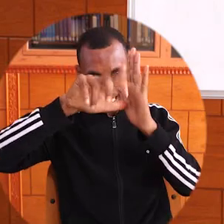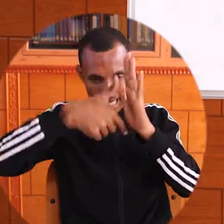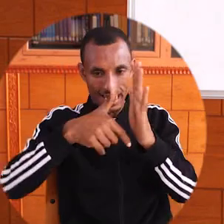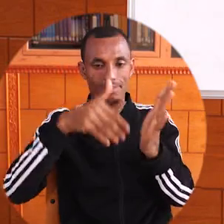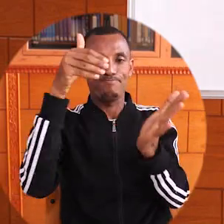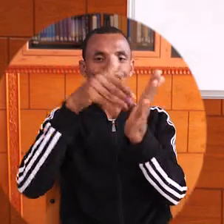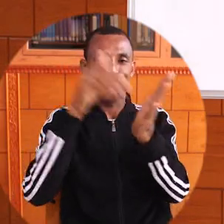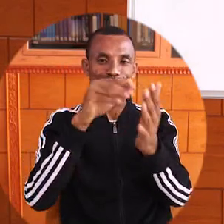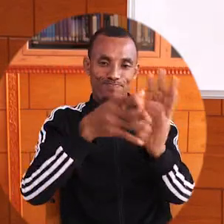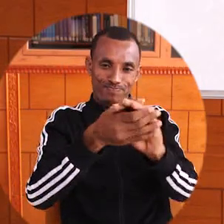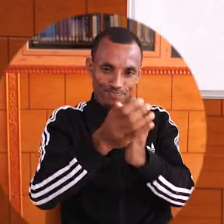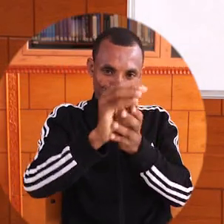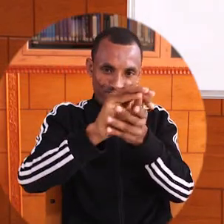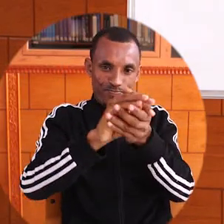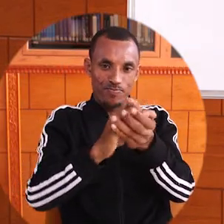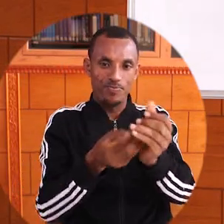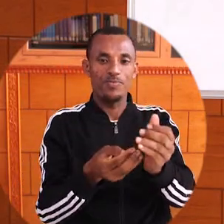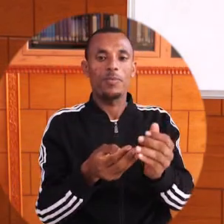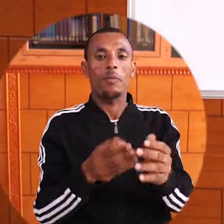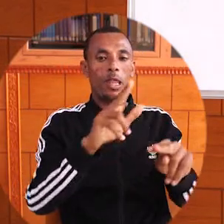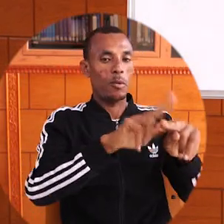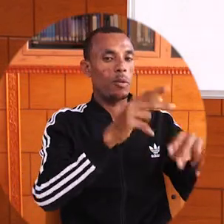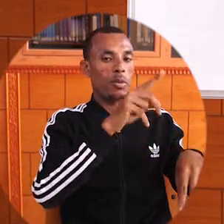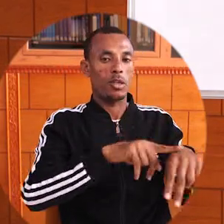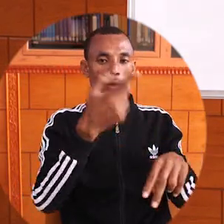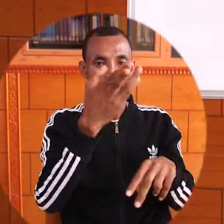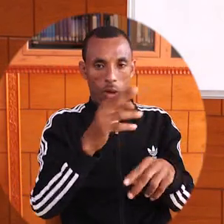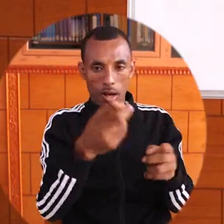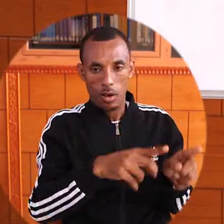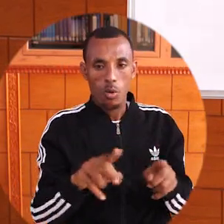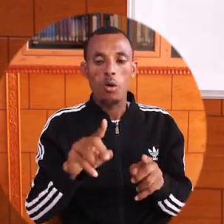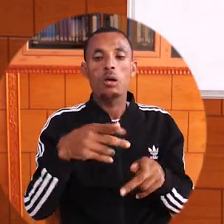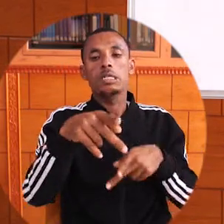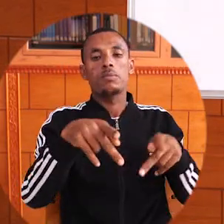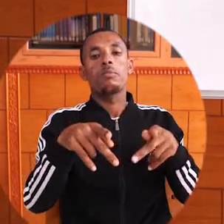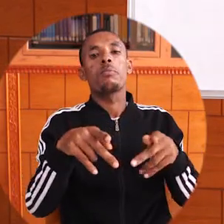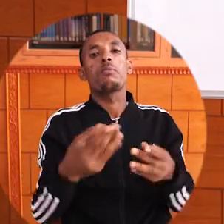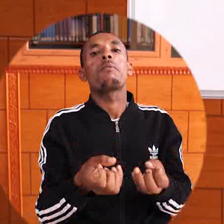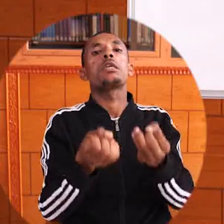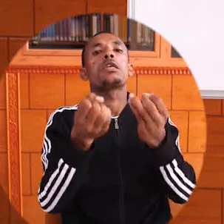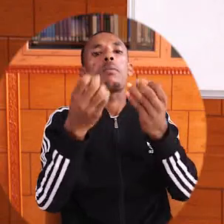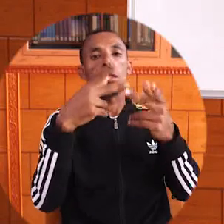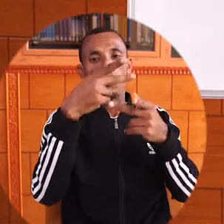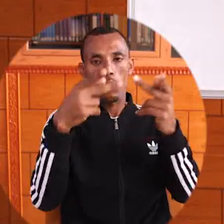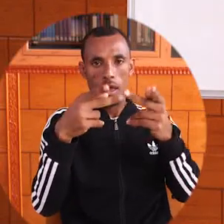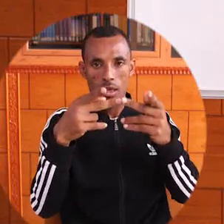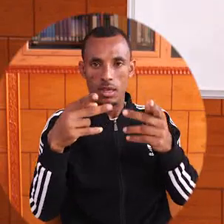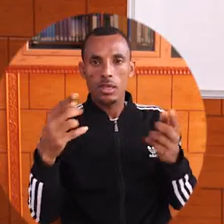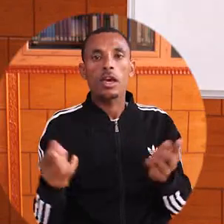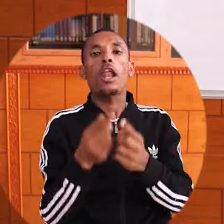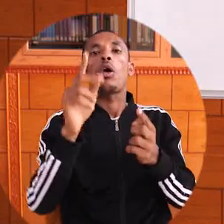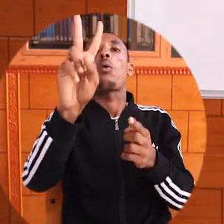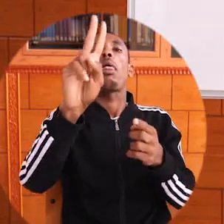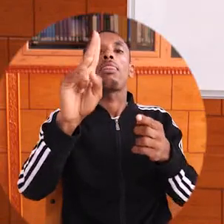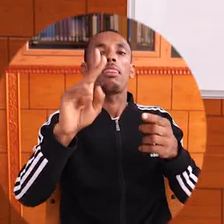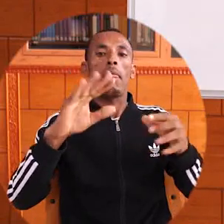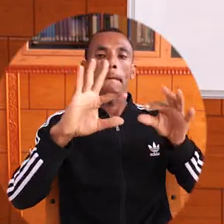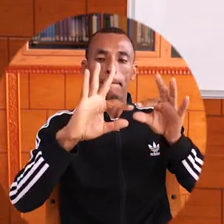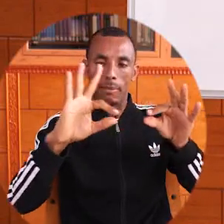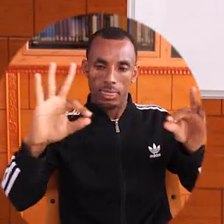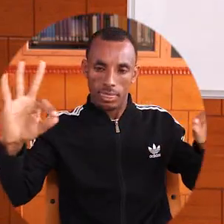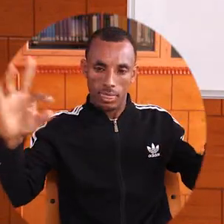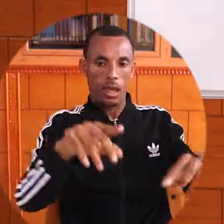degagmachu metatab ba mitqemetu ba gize welim hizbe bezabet akawabi setegalanyu 2 meter rikat